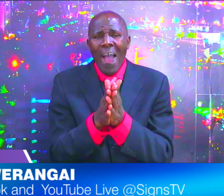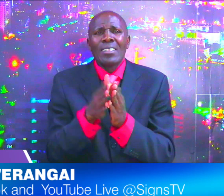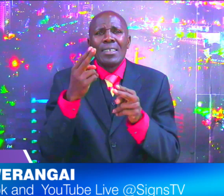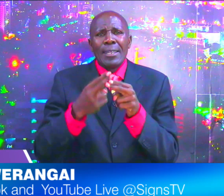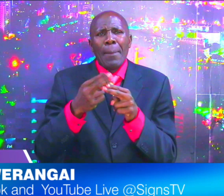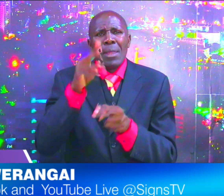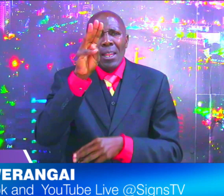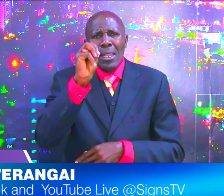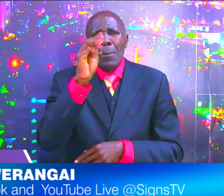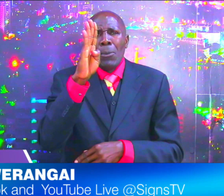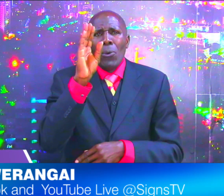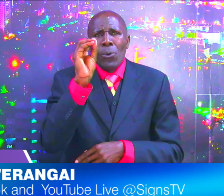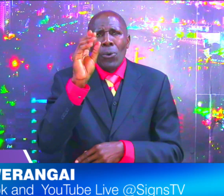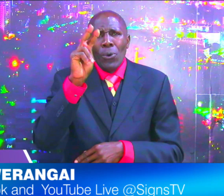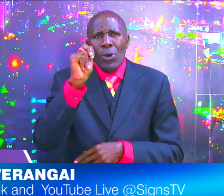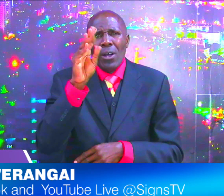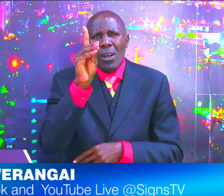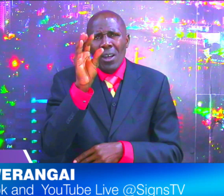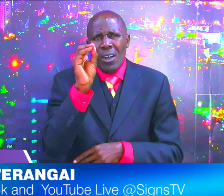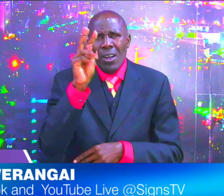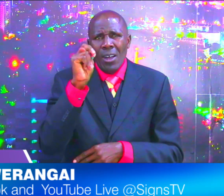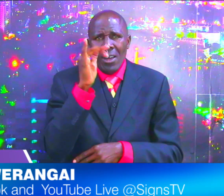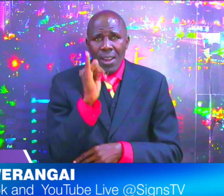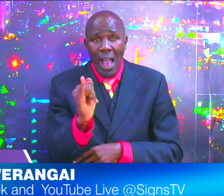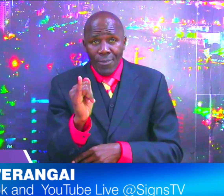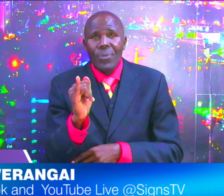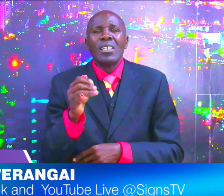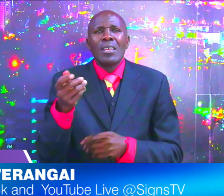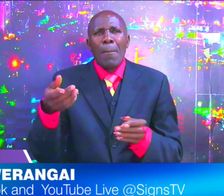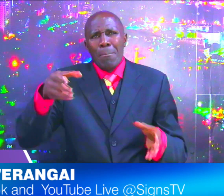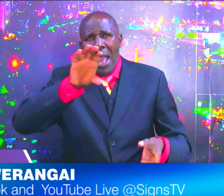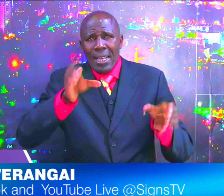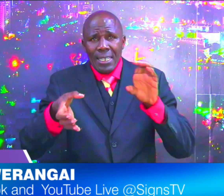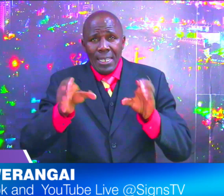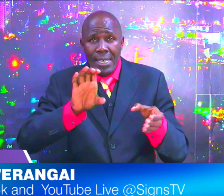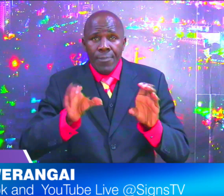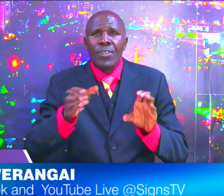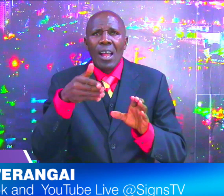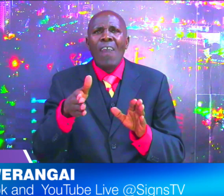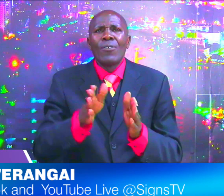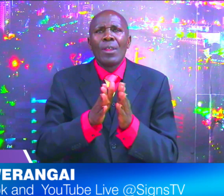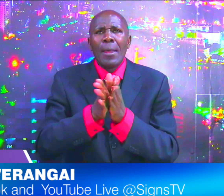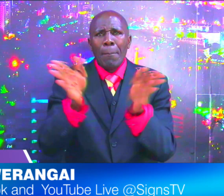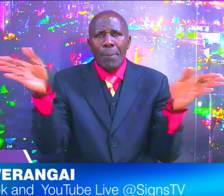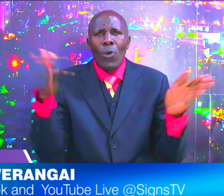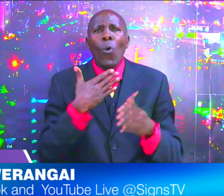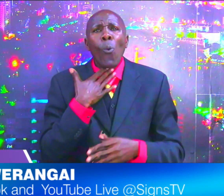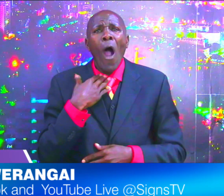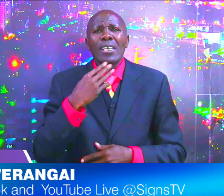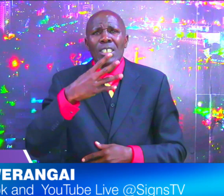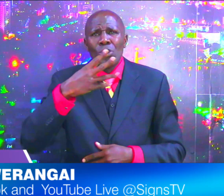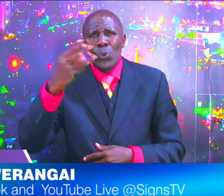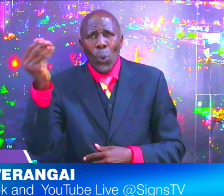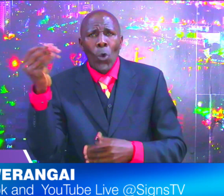They said the 2 facilities, Makima and Bondoni